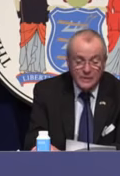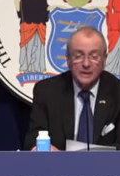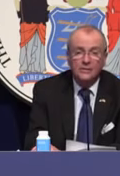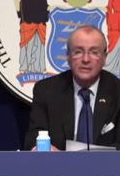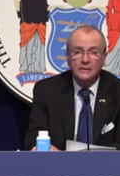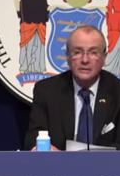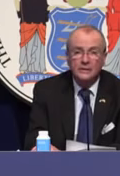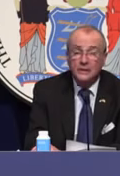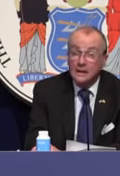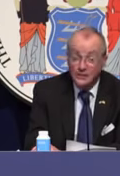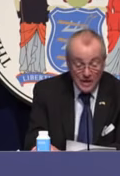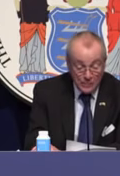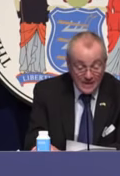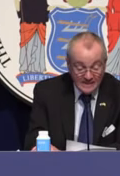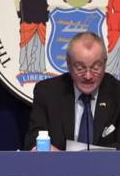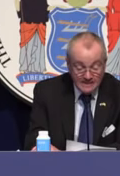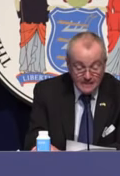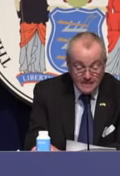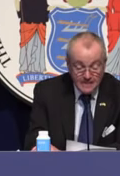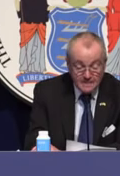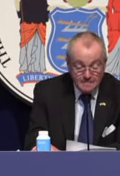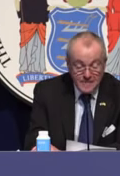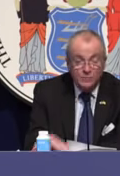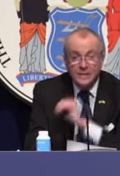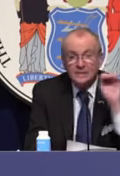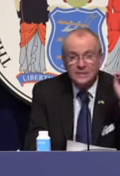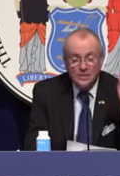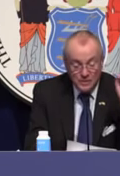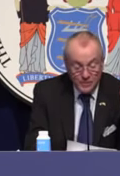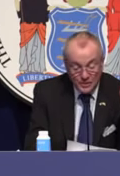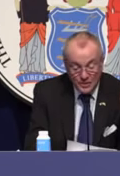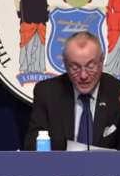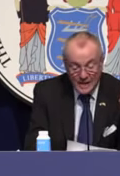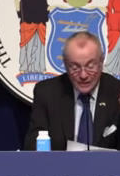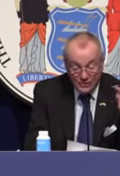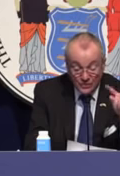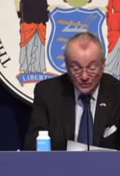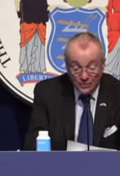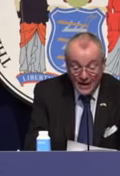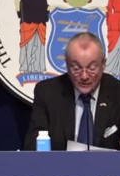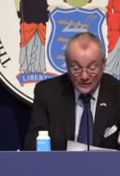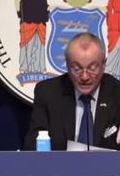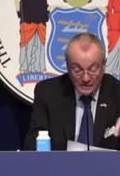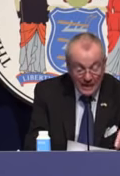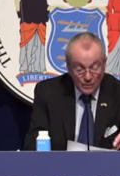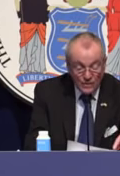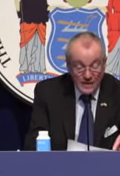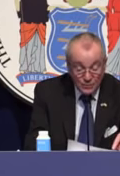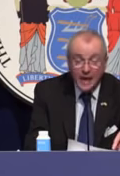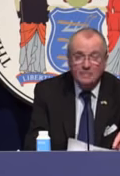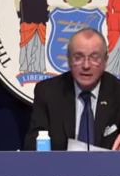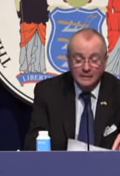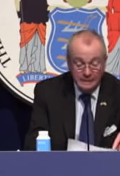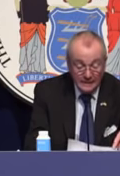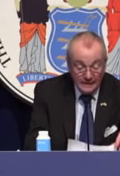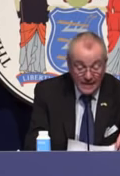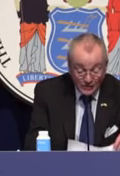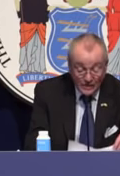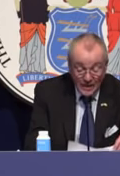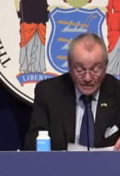both public health and healthcare readiness. If we continue to push the lines and those graphs downward, as we have